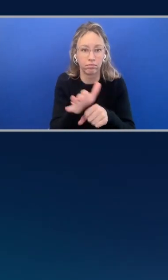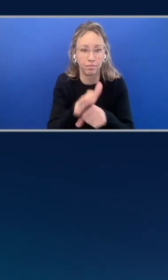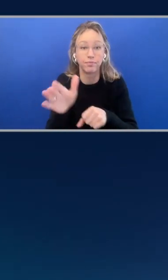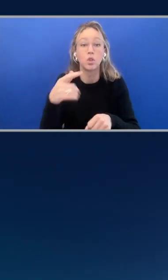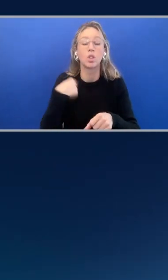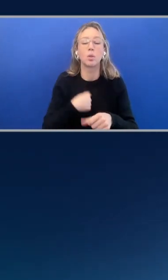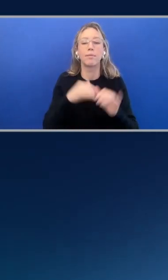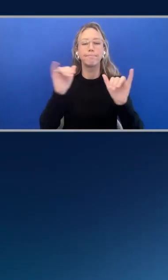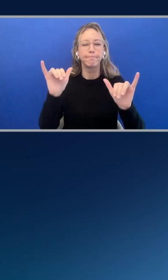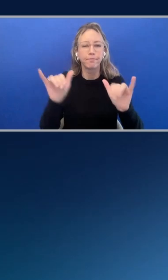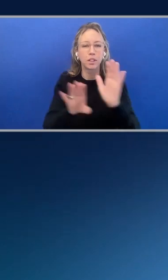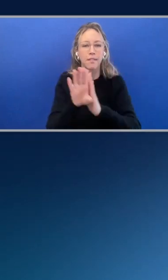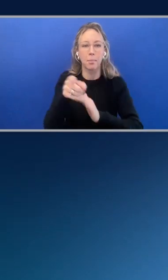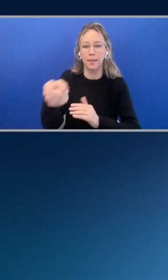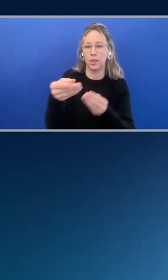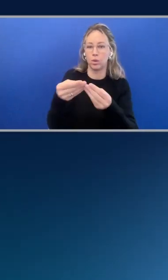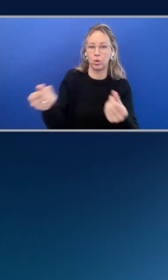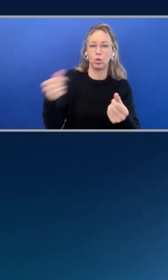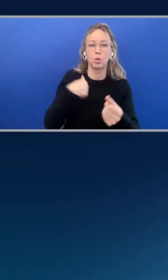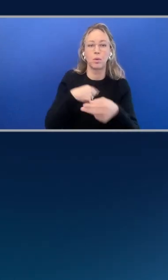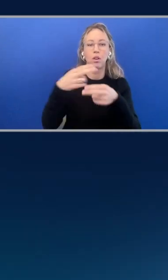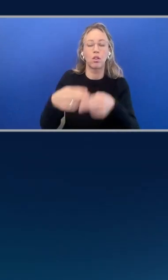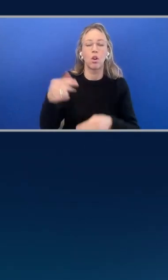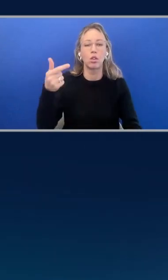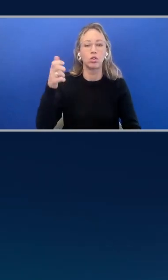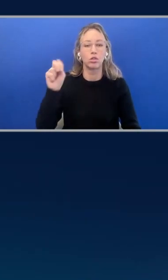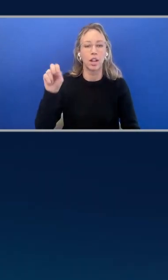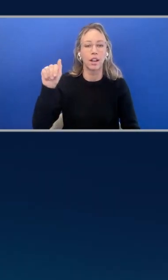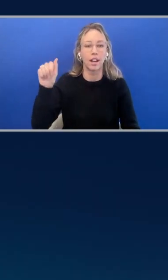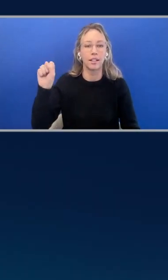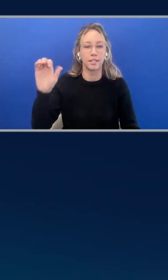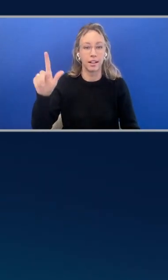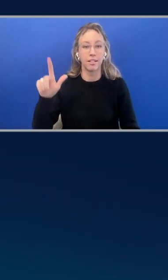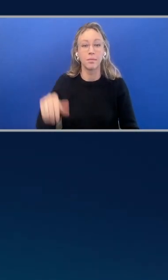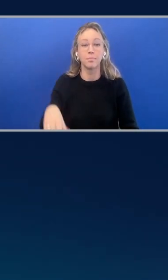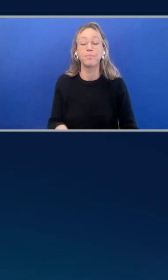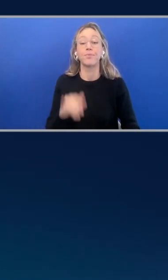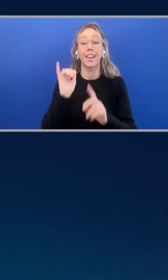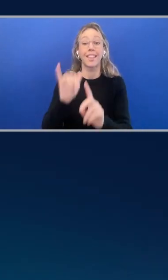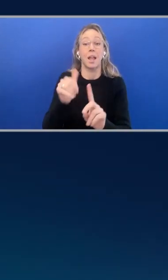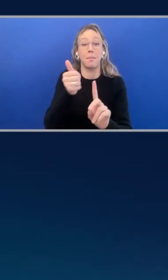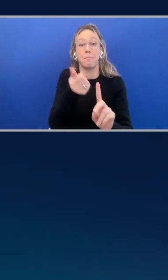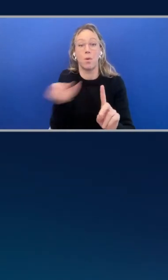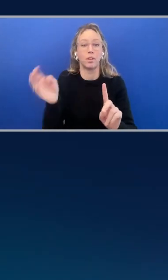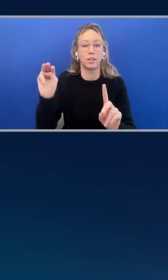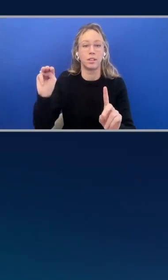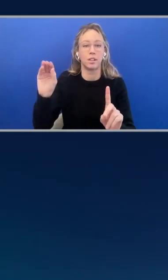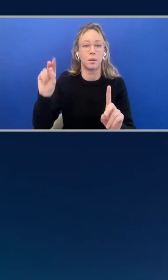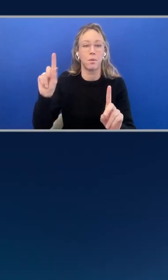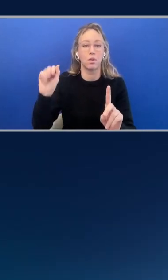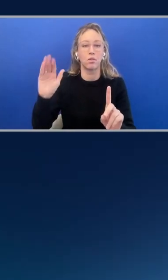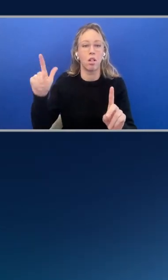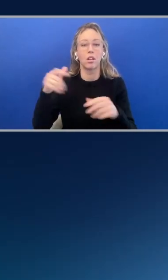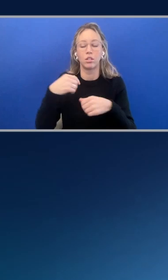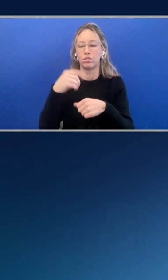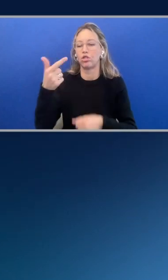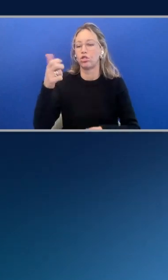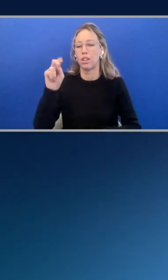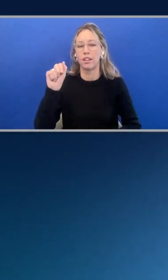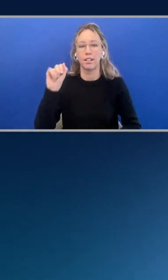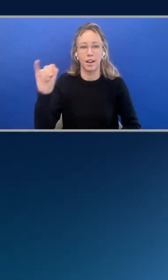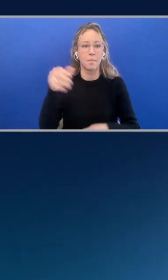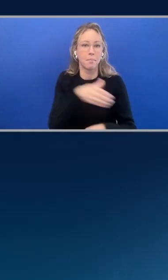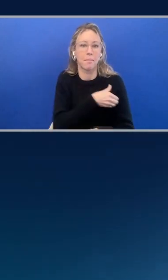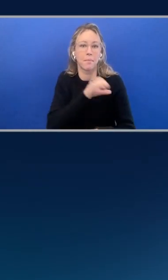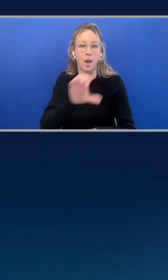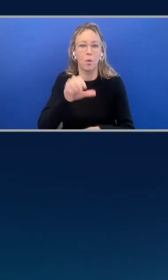with a solution we called Gen ASL, which is a multimodal generative AI powered application which can